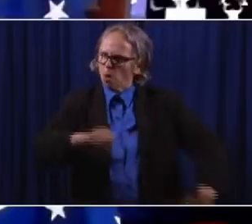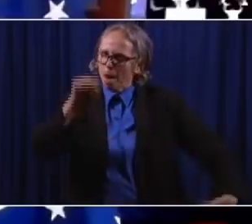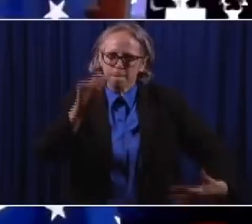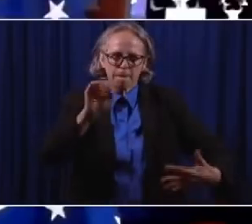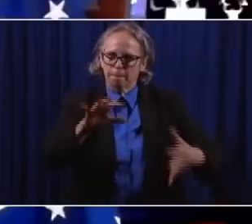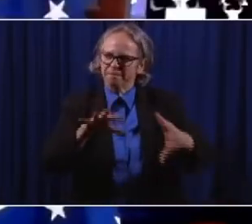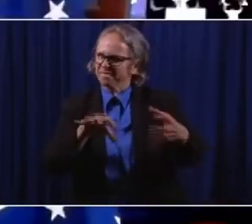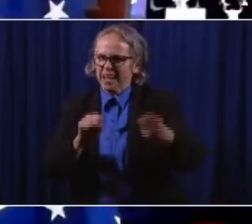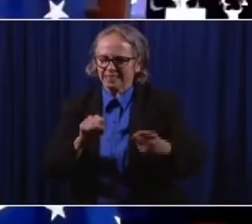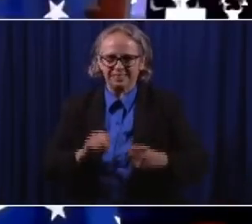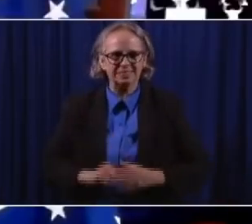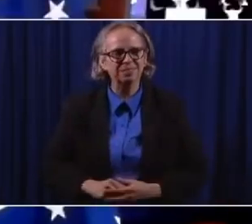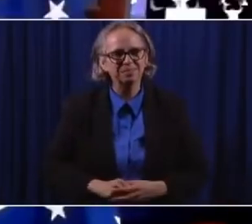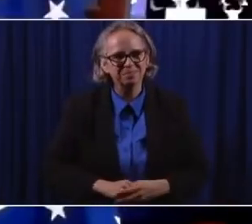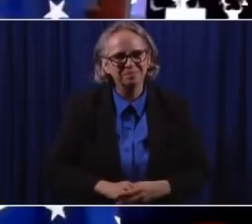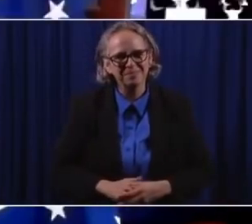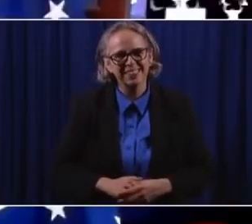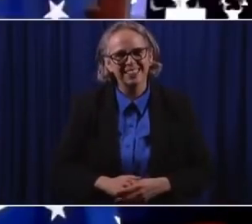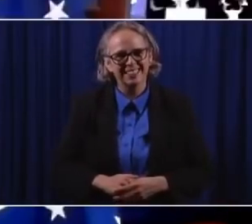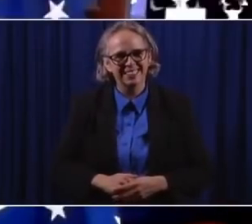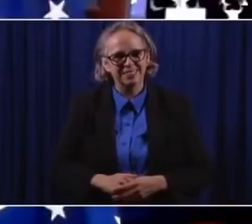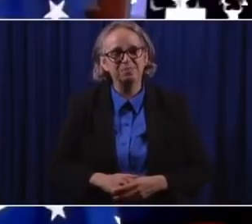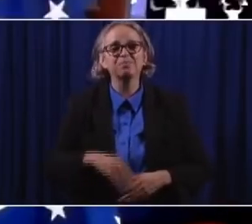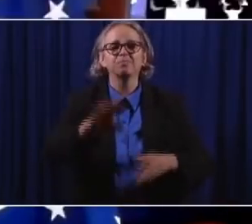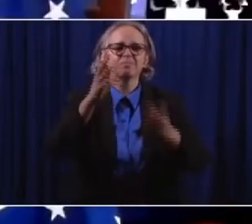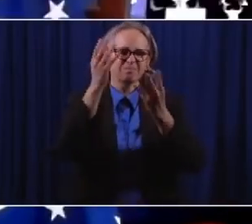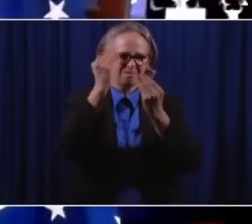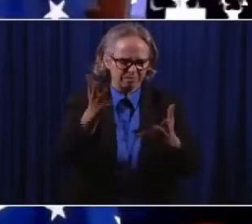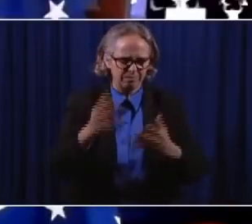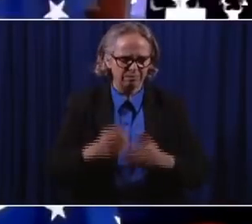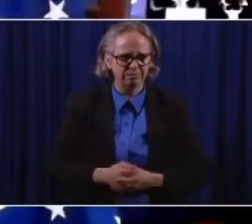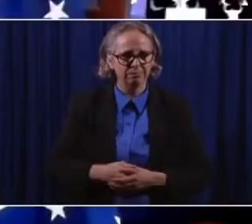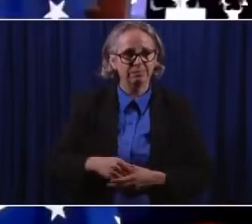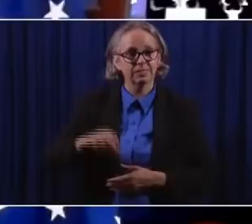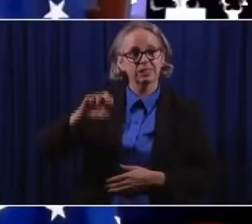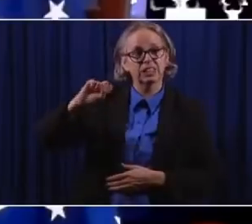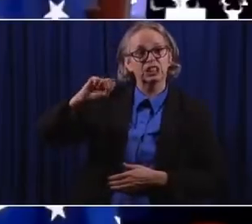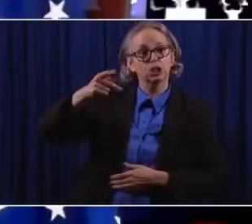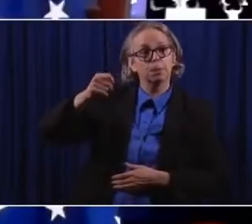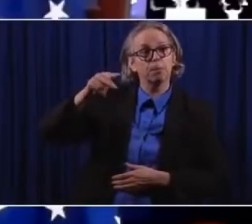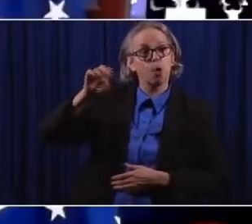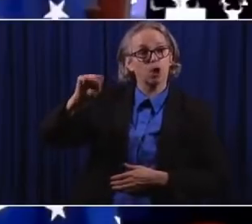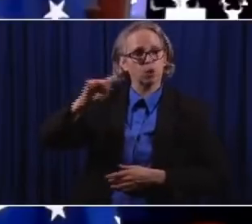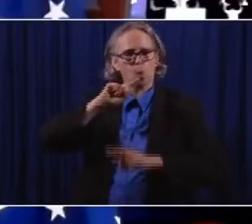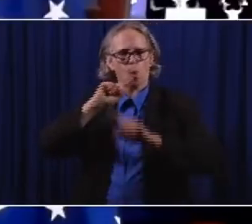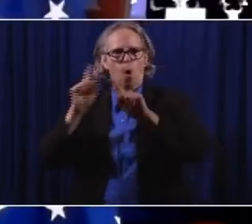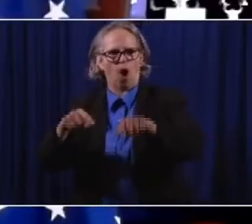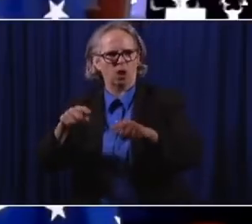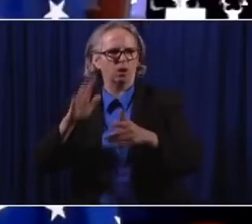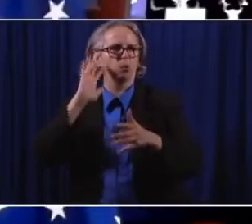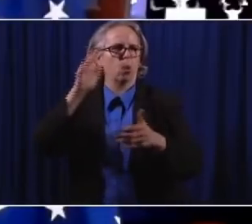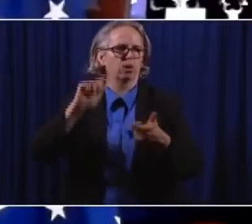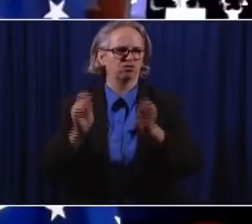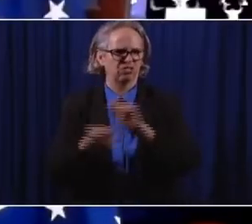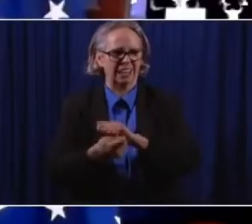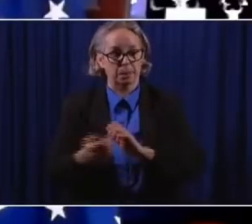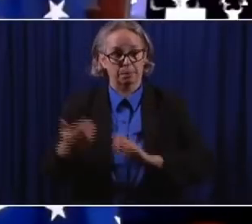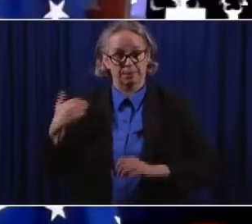I'll start first with the sports order update. Starting back in May,